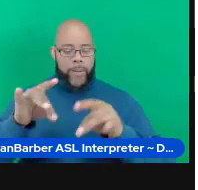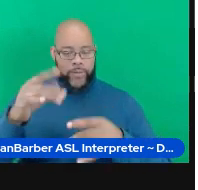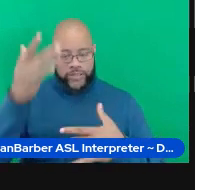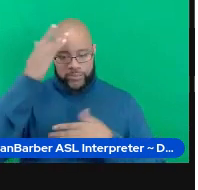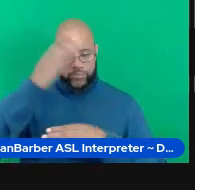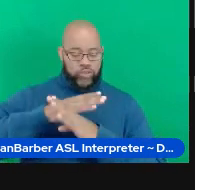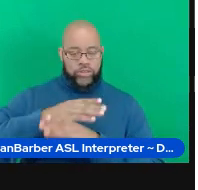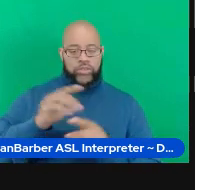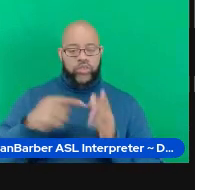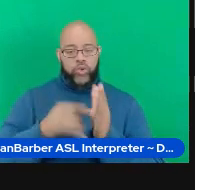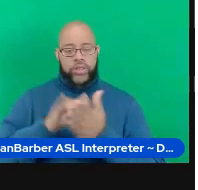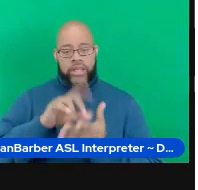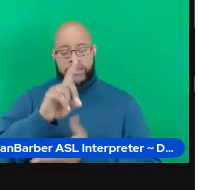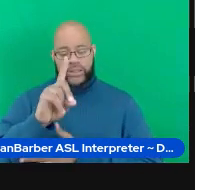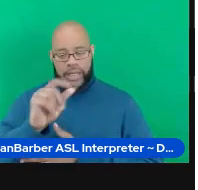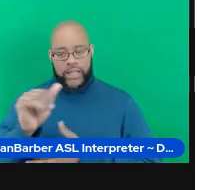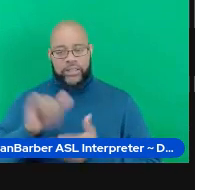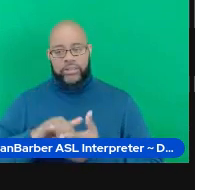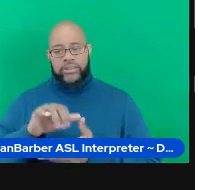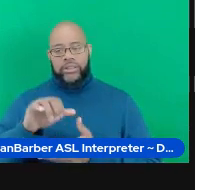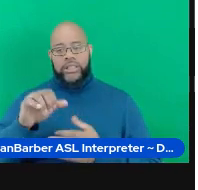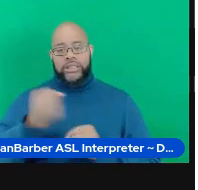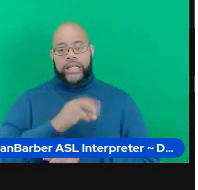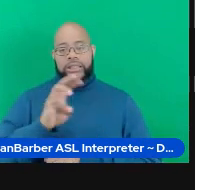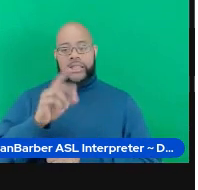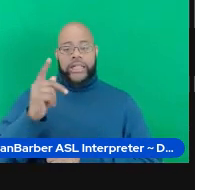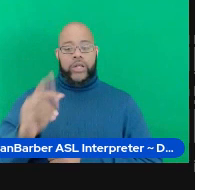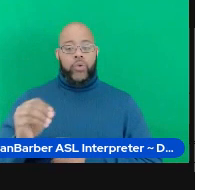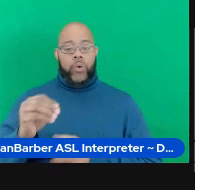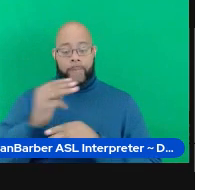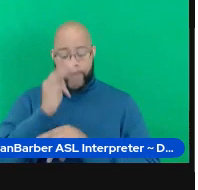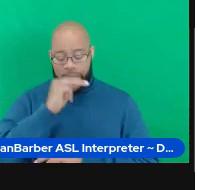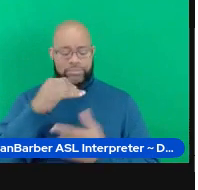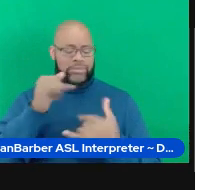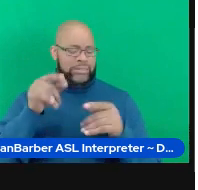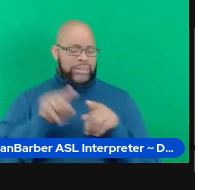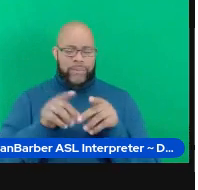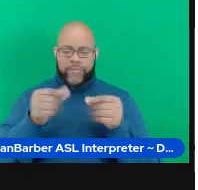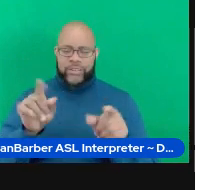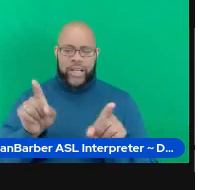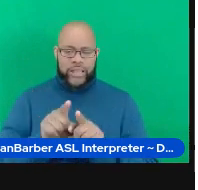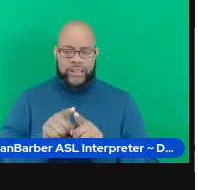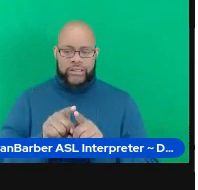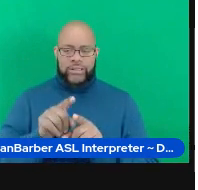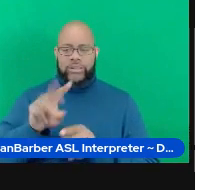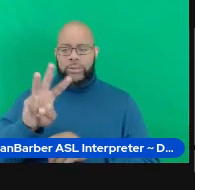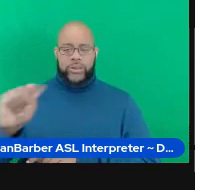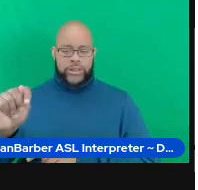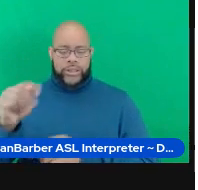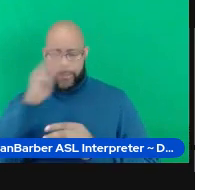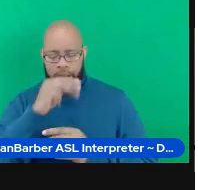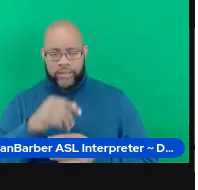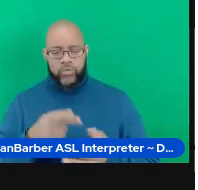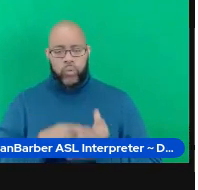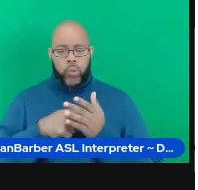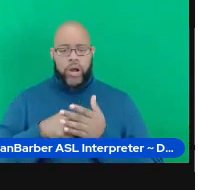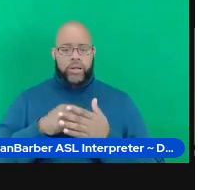As shown by the data, STAT6 knockout mice were just as efficient as the wild-type mice in acquiring resistance against